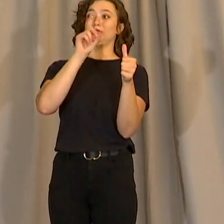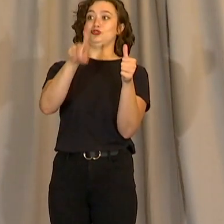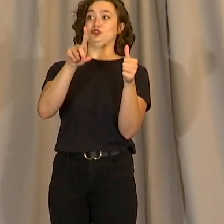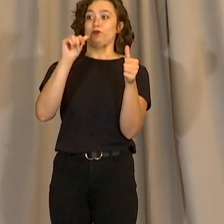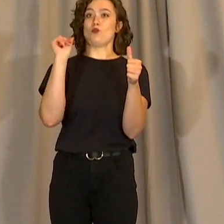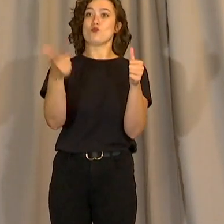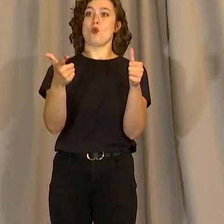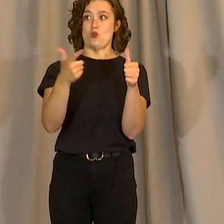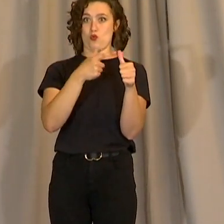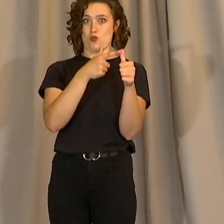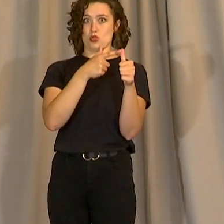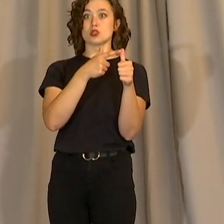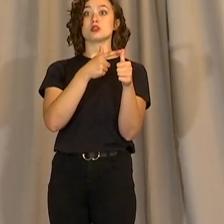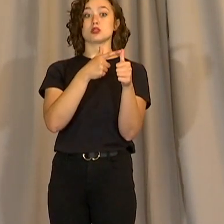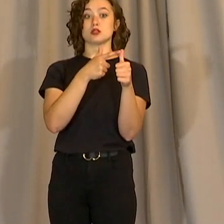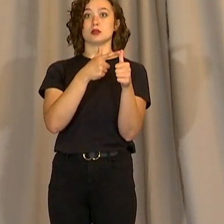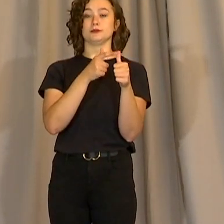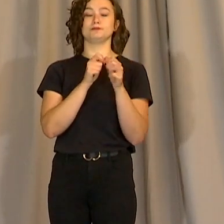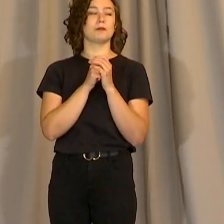panelists.